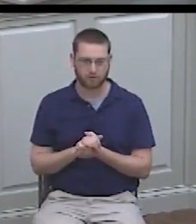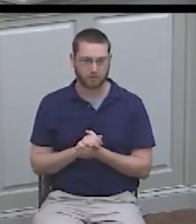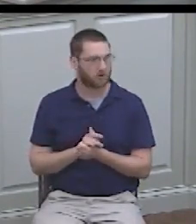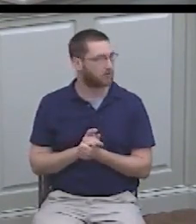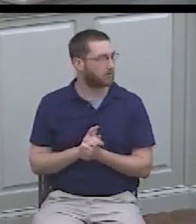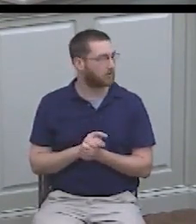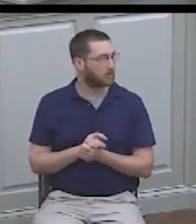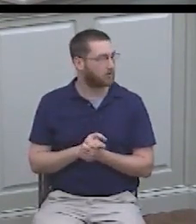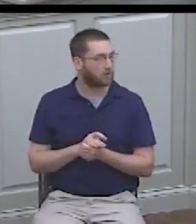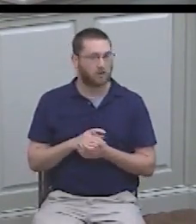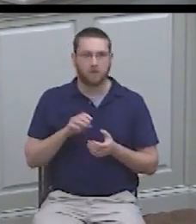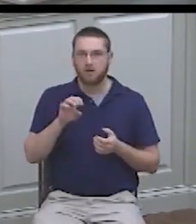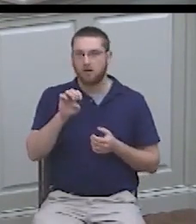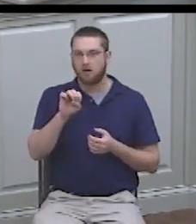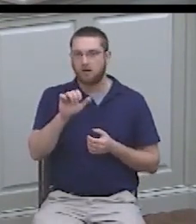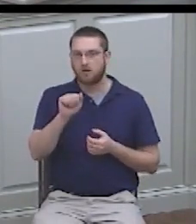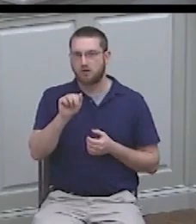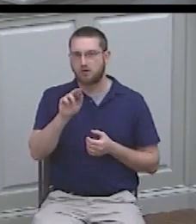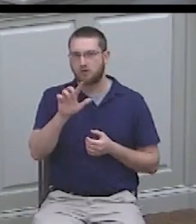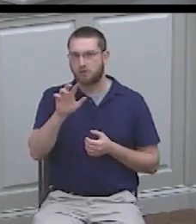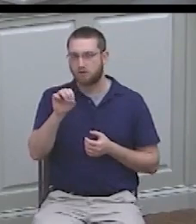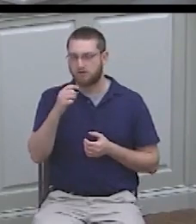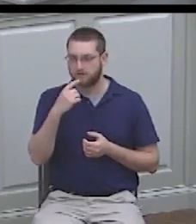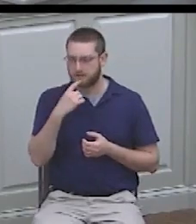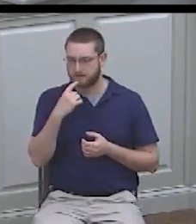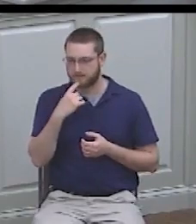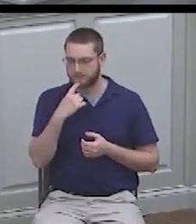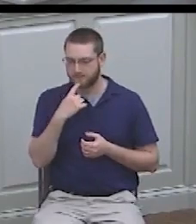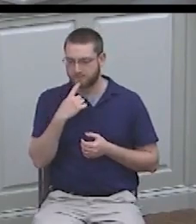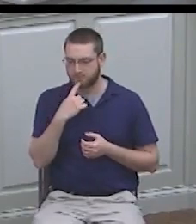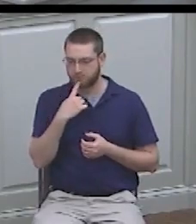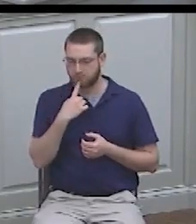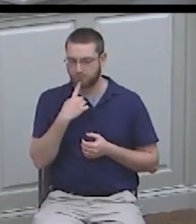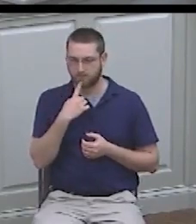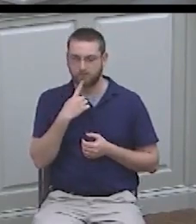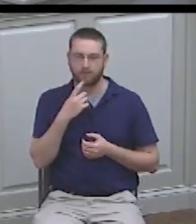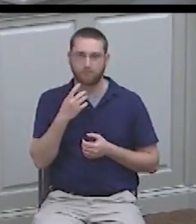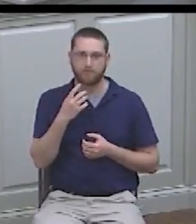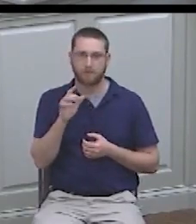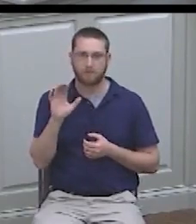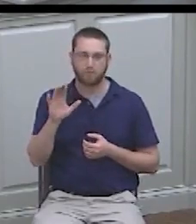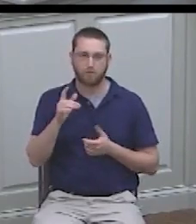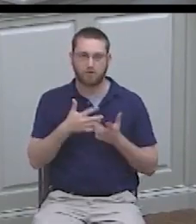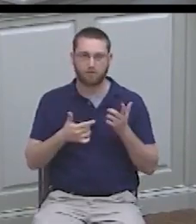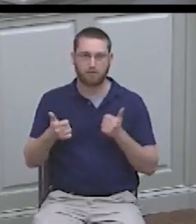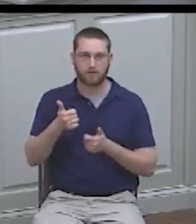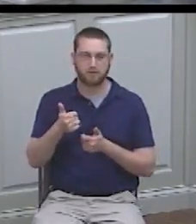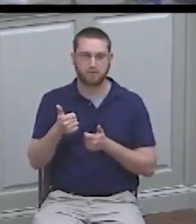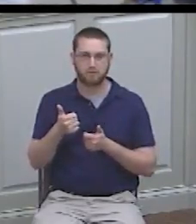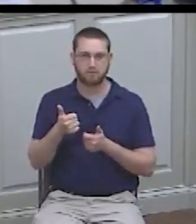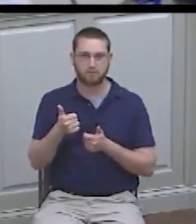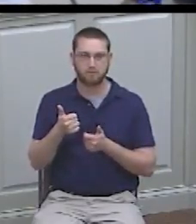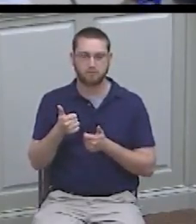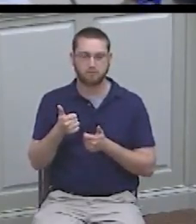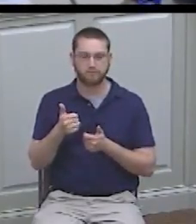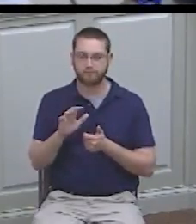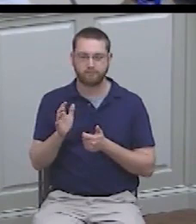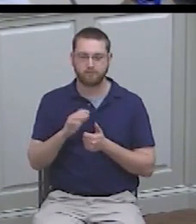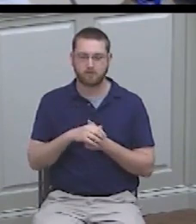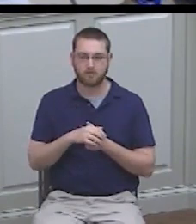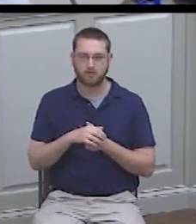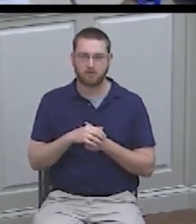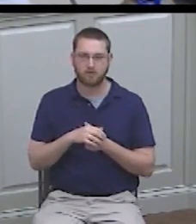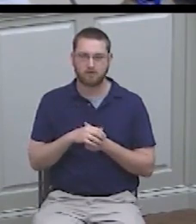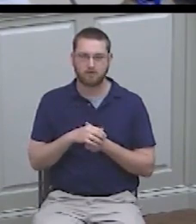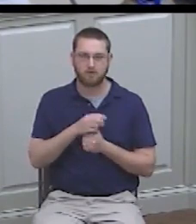Yeah, Mayor, one of your biggest components, and we'll reiterate this for the audience, is that you'll be able to collect your water